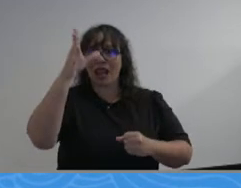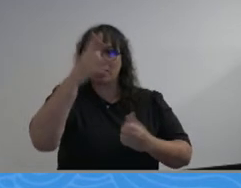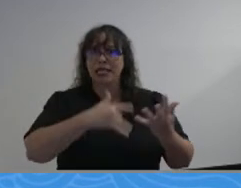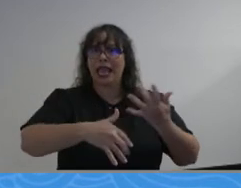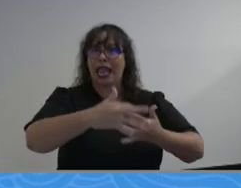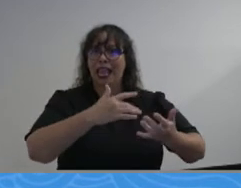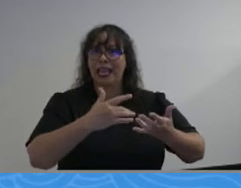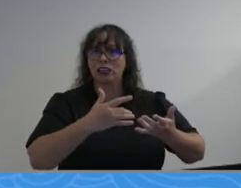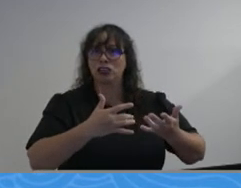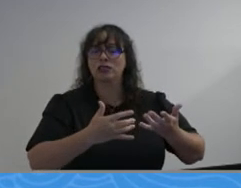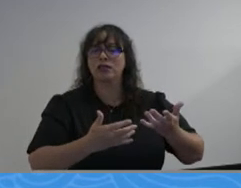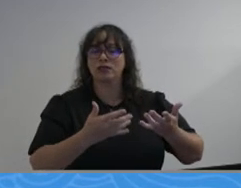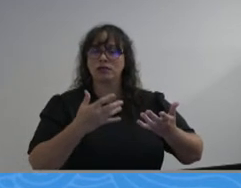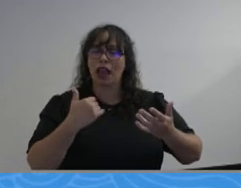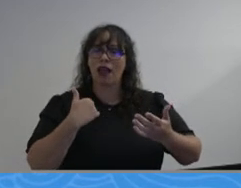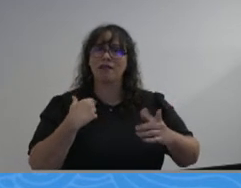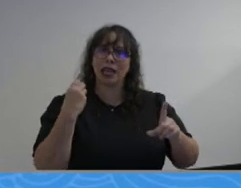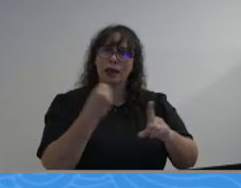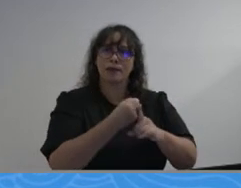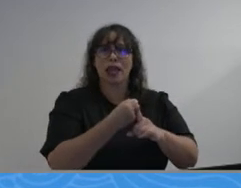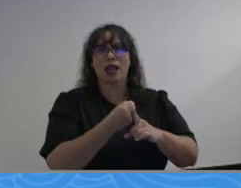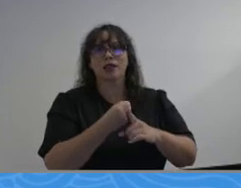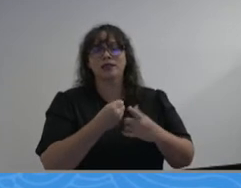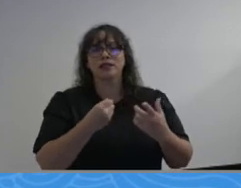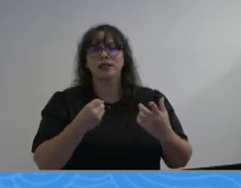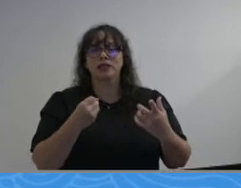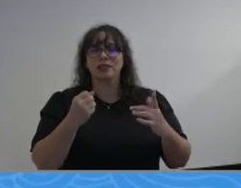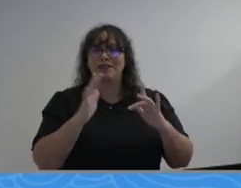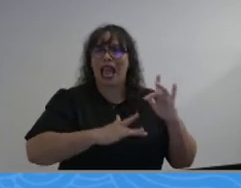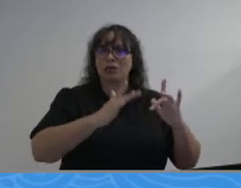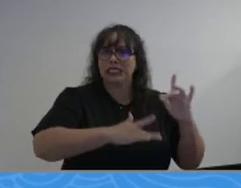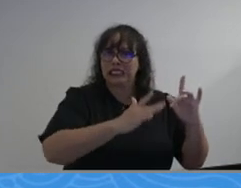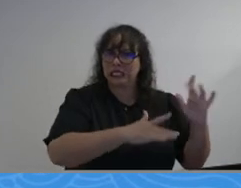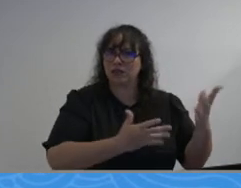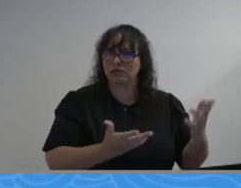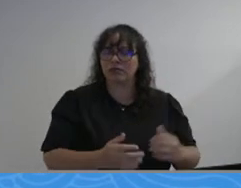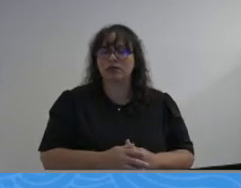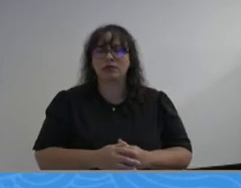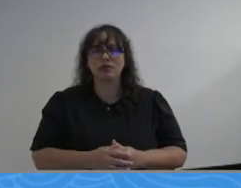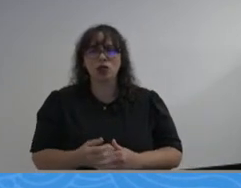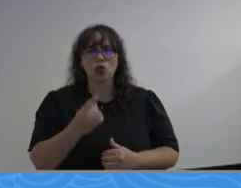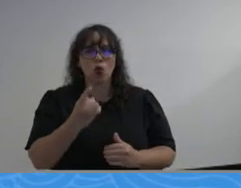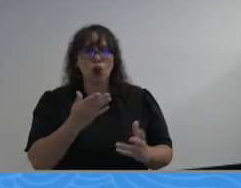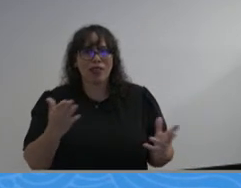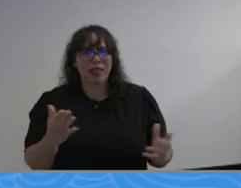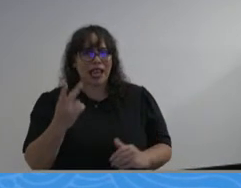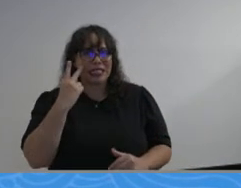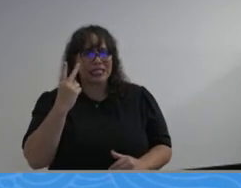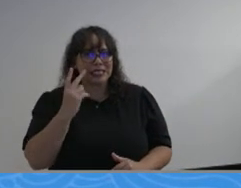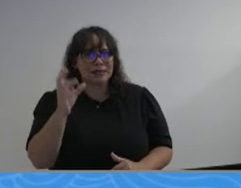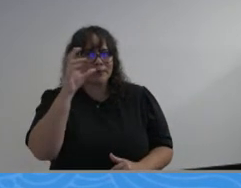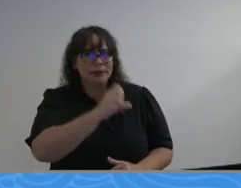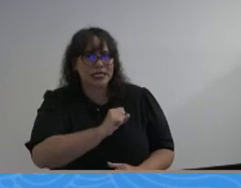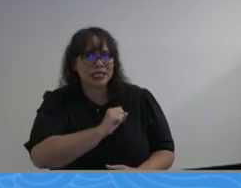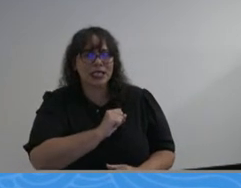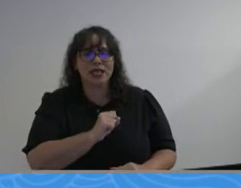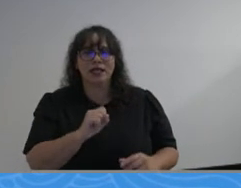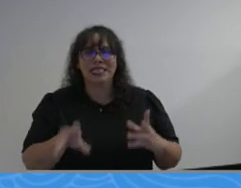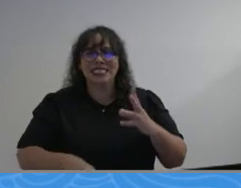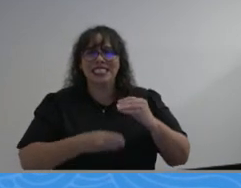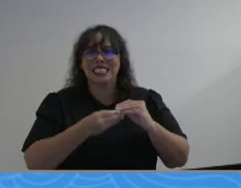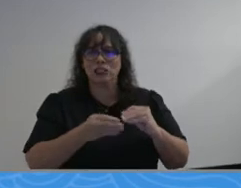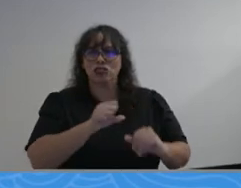re-engage and impact chronic absenteeism. So I think one of the major things I see missing is the